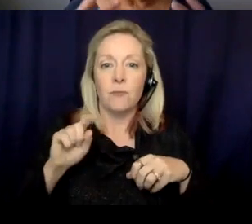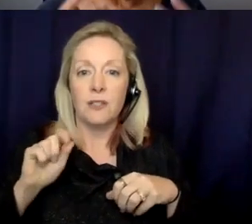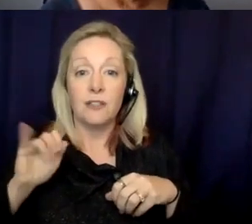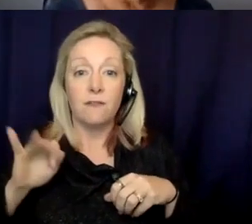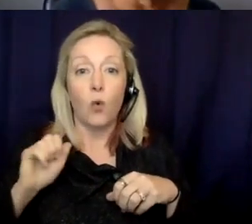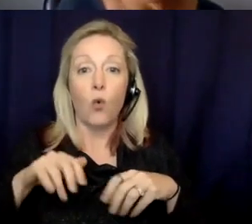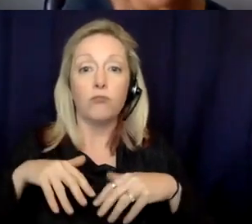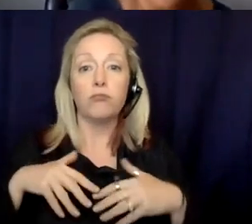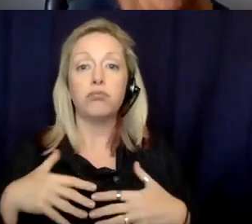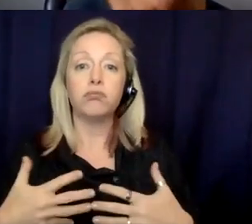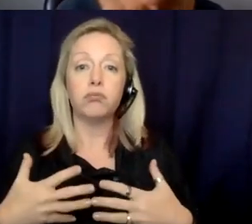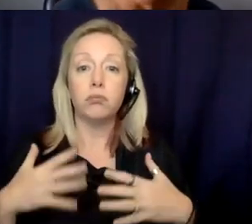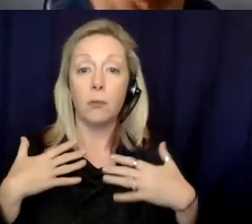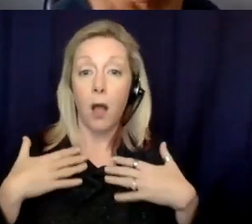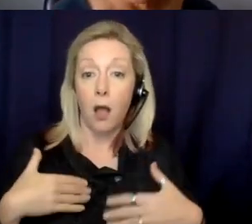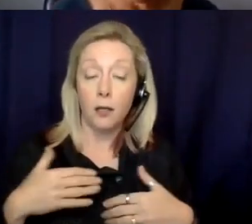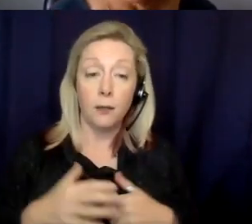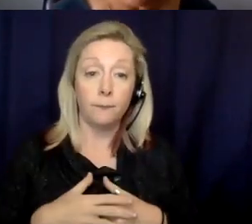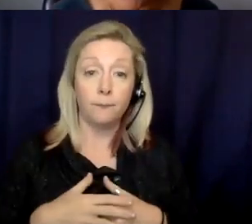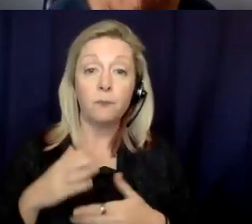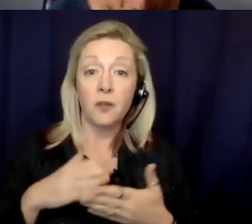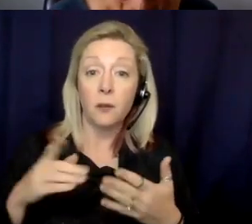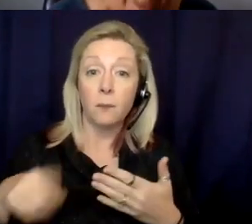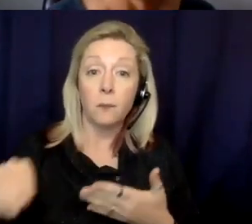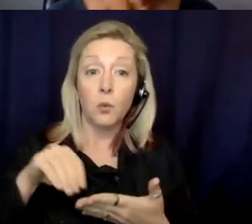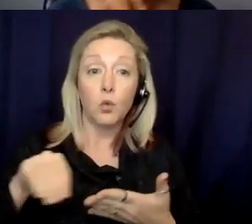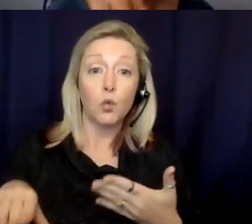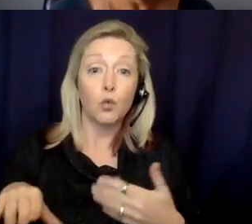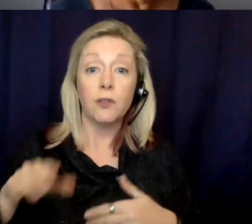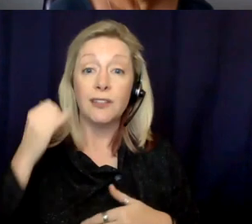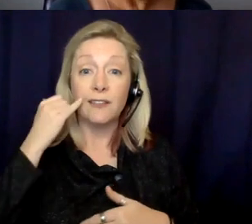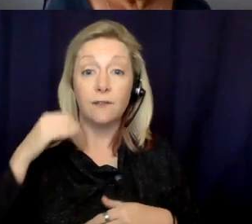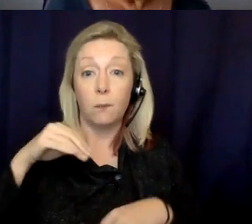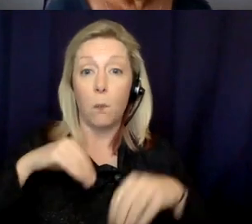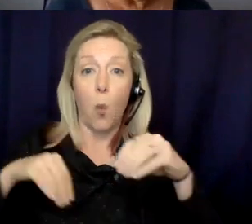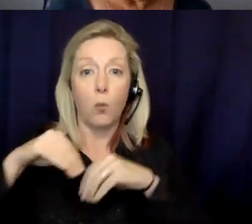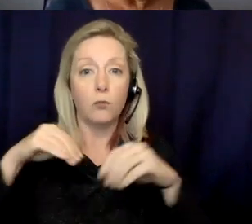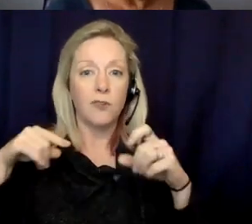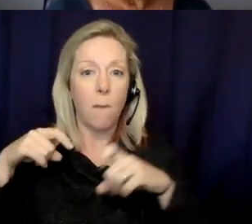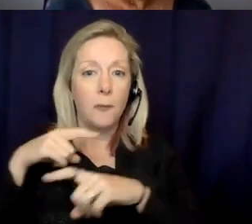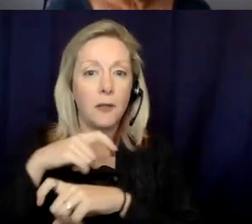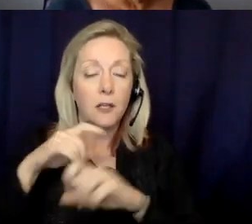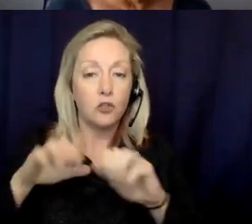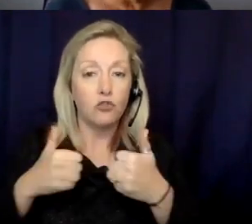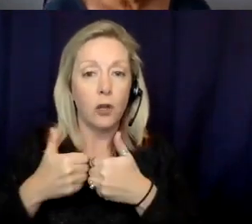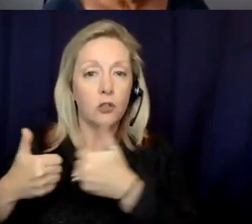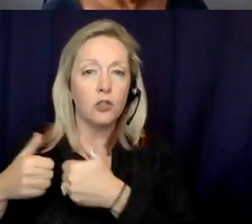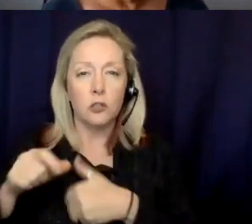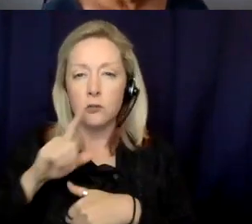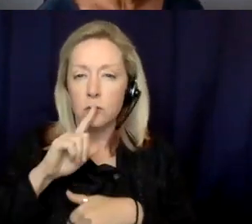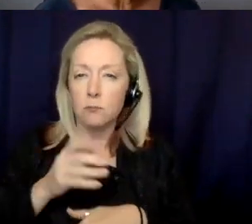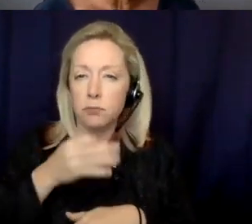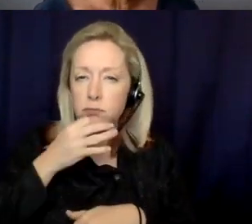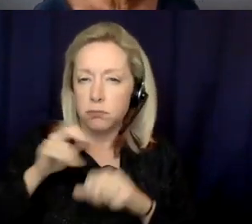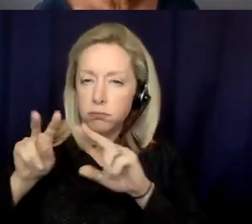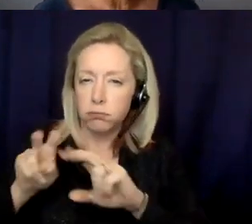especially with our learners who are very motorically involved, we may have to really